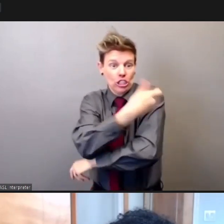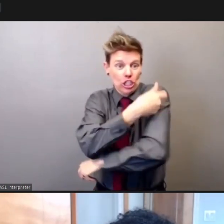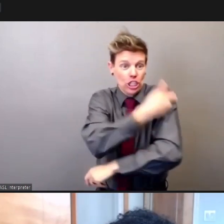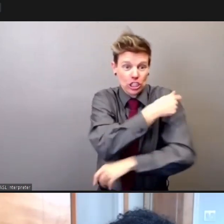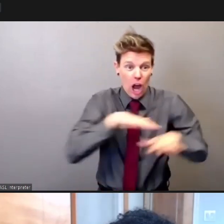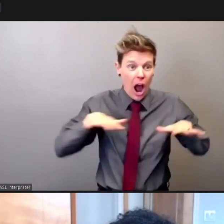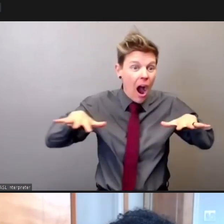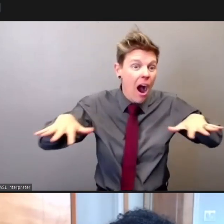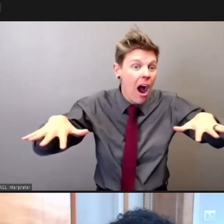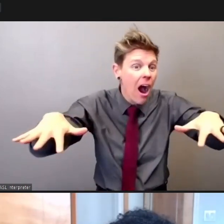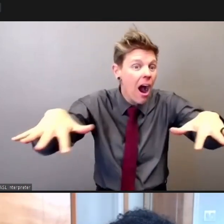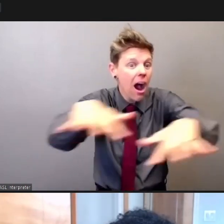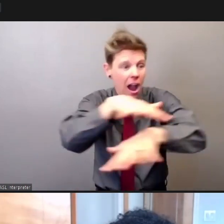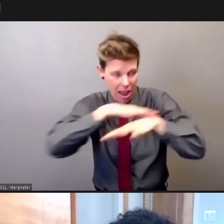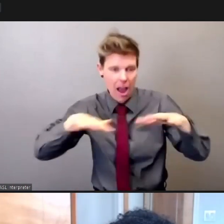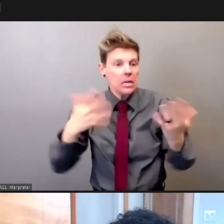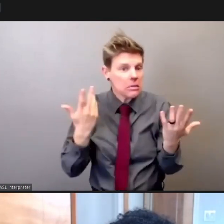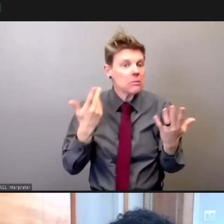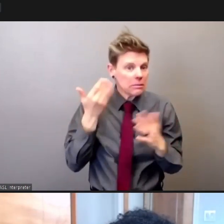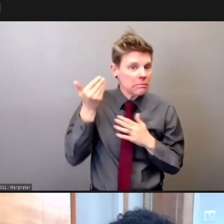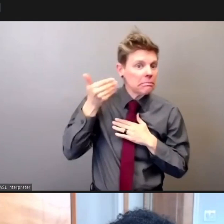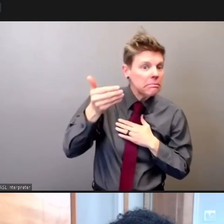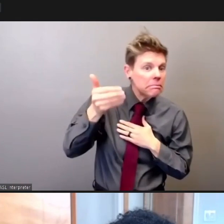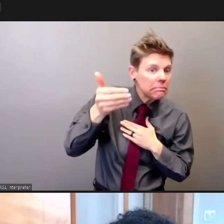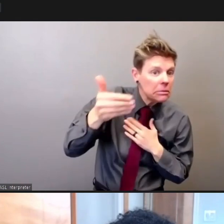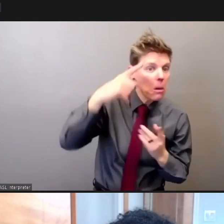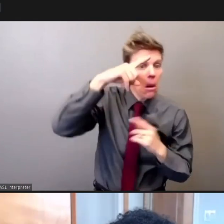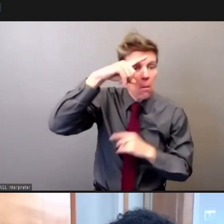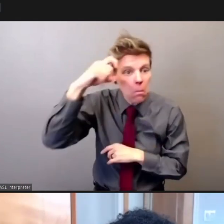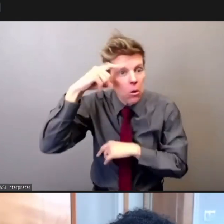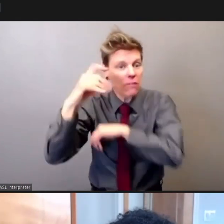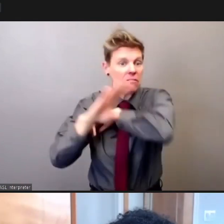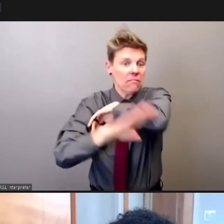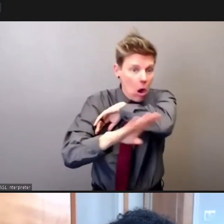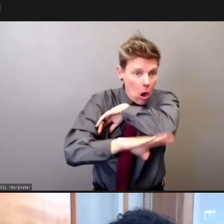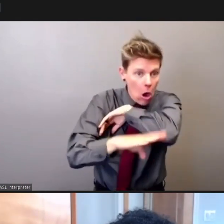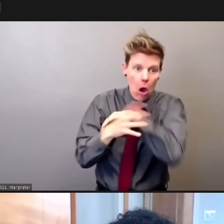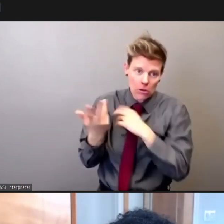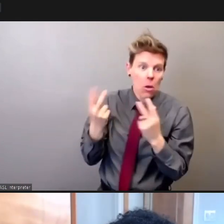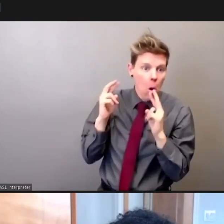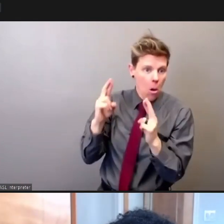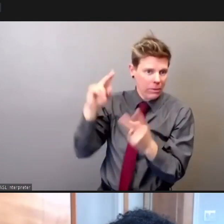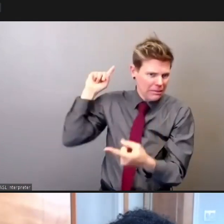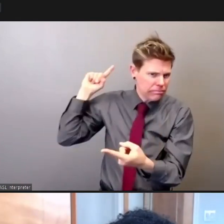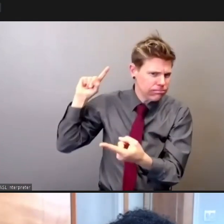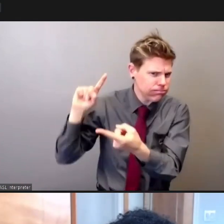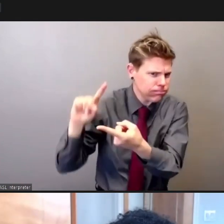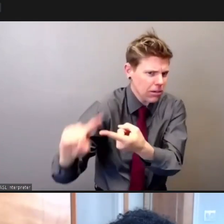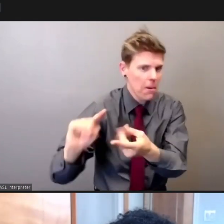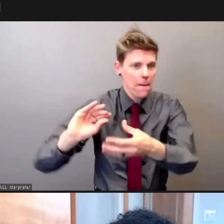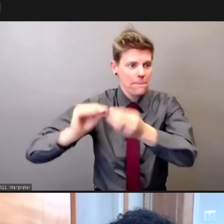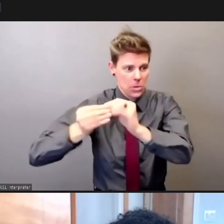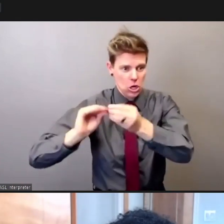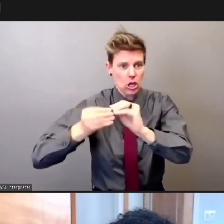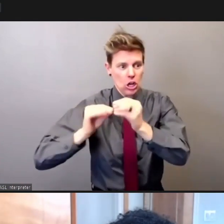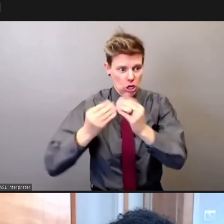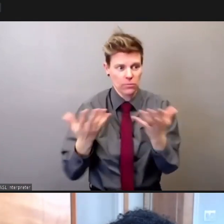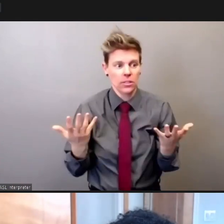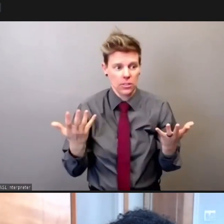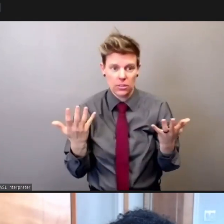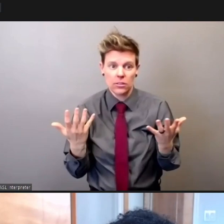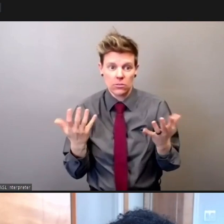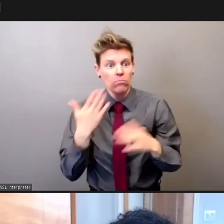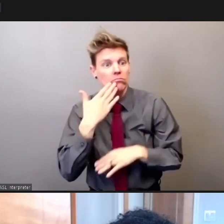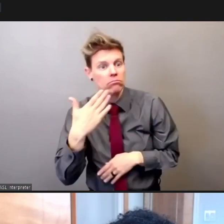folks who rightly so, challenge and give us good constructive criticism and feedback.